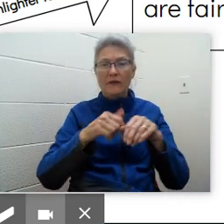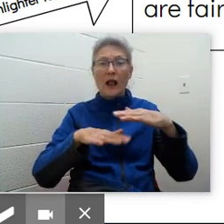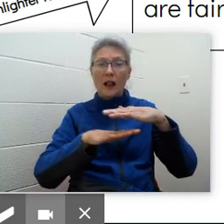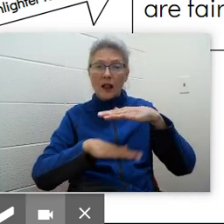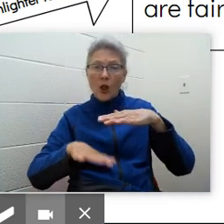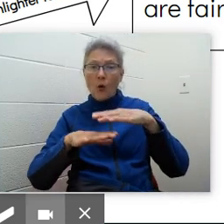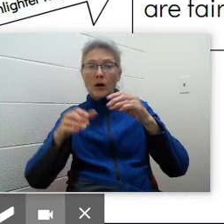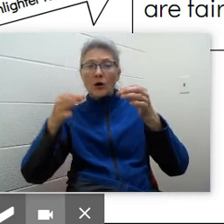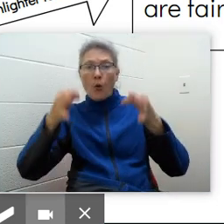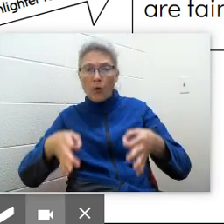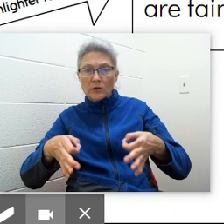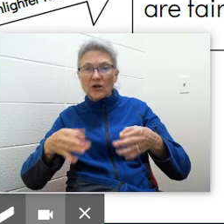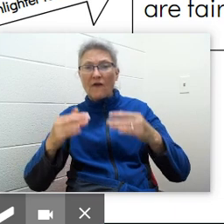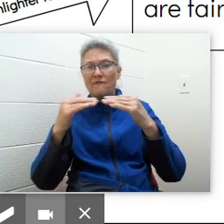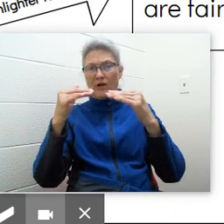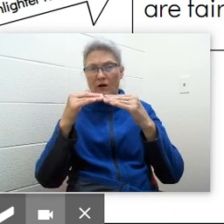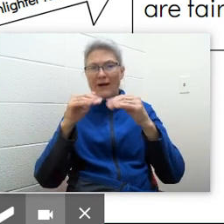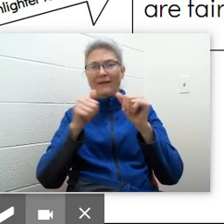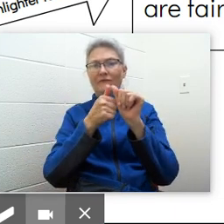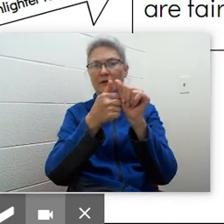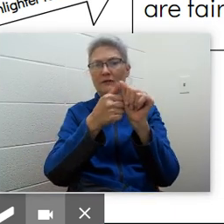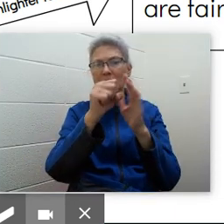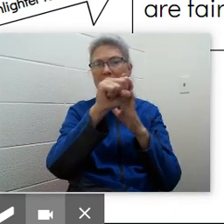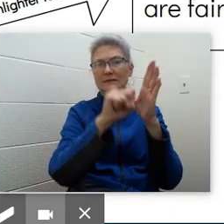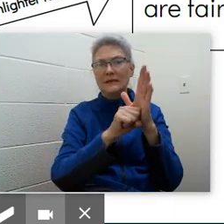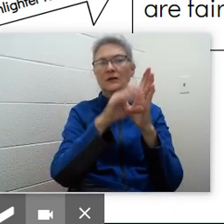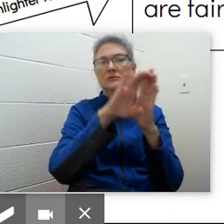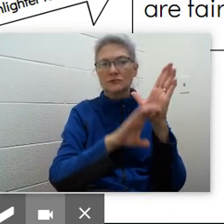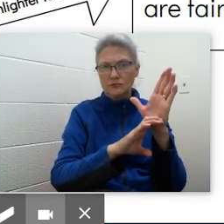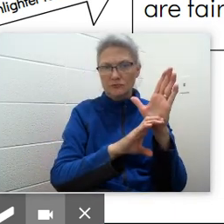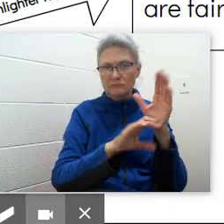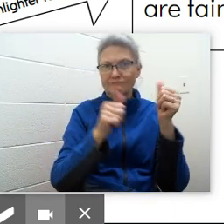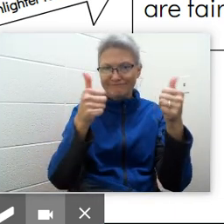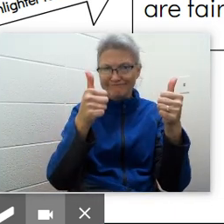judicial branch and what are they responsible for.